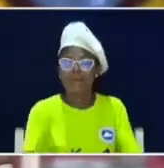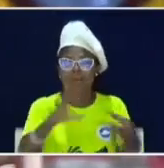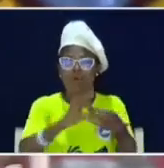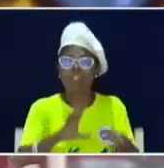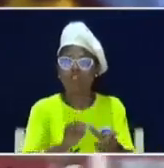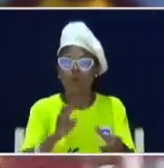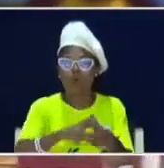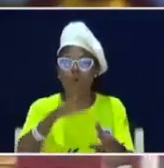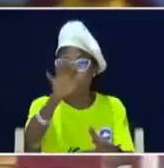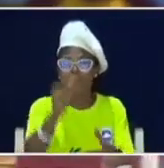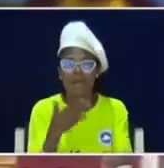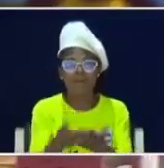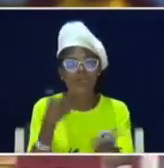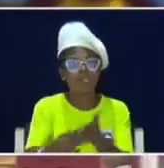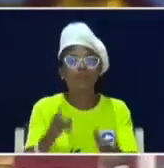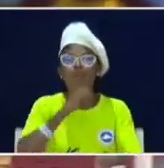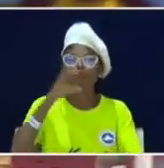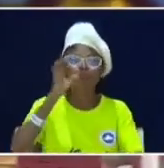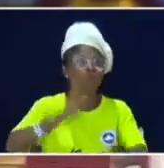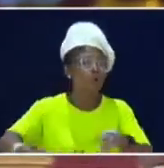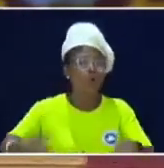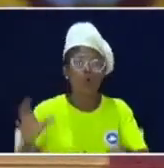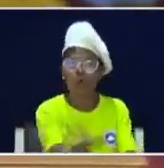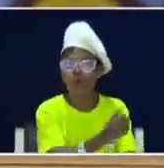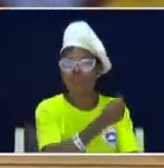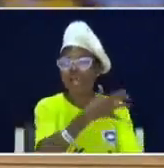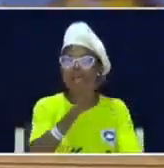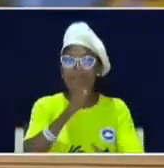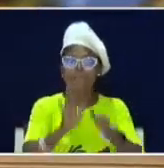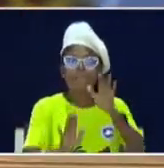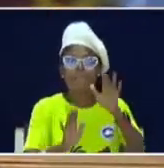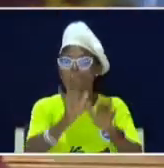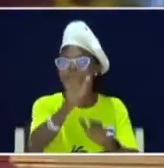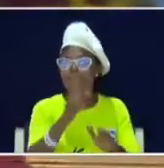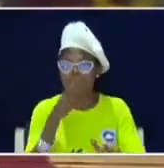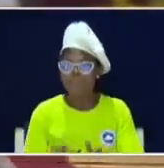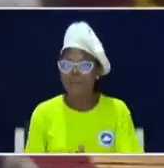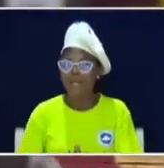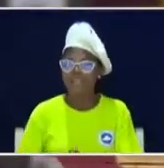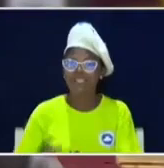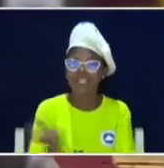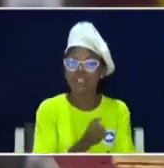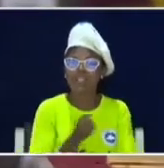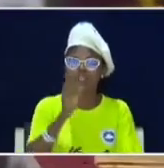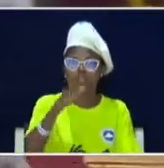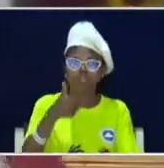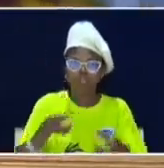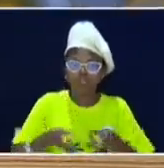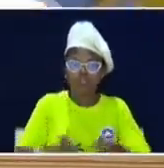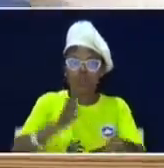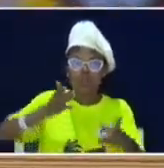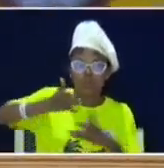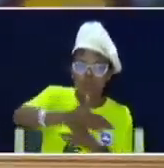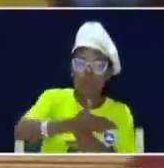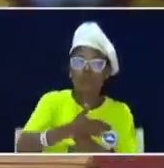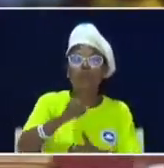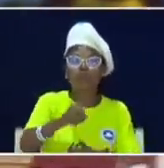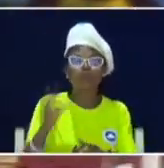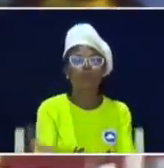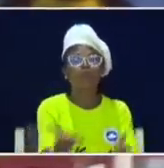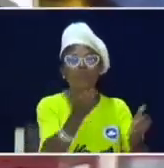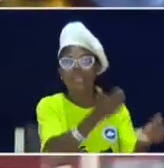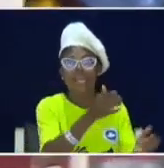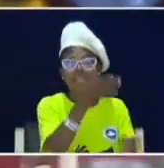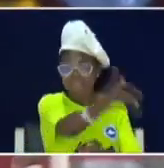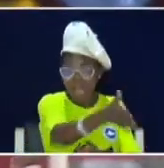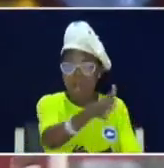money. You don't get there by bribing your way through. You don't get there by negotiation. You get there on the eagle's